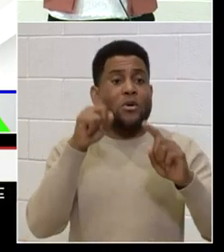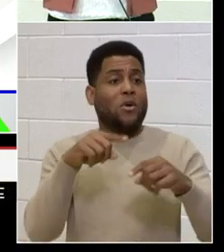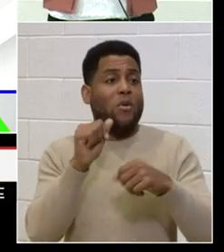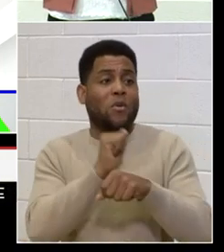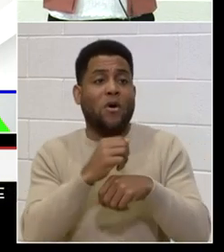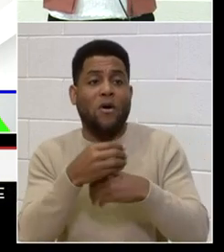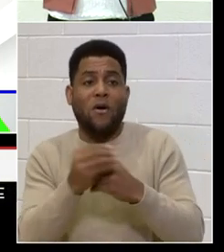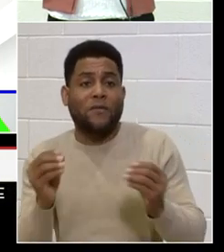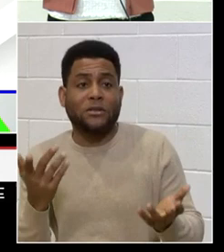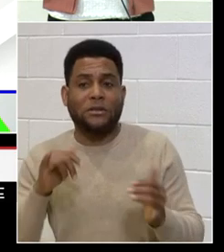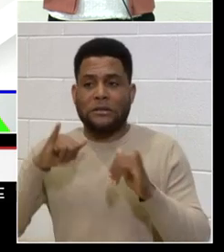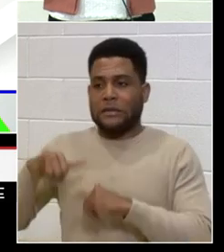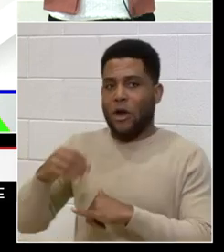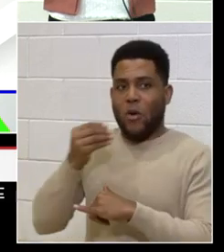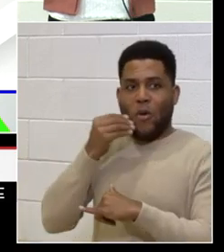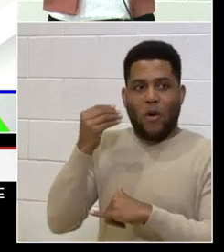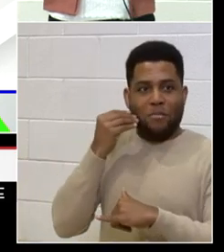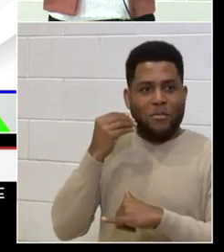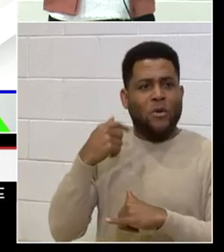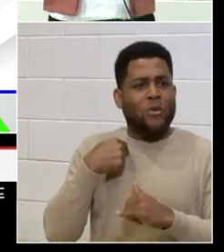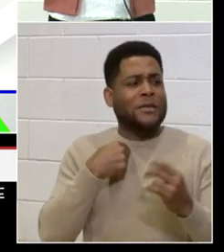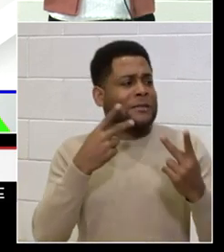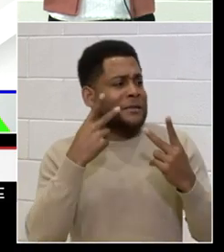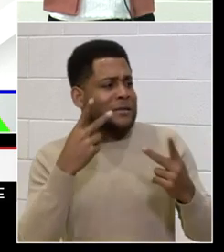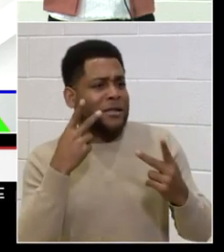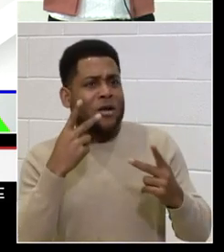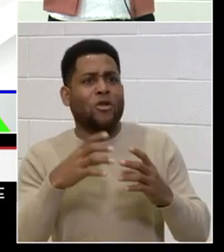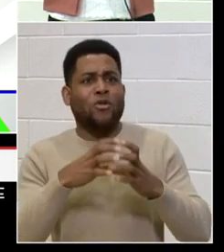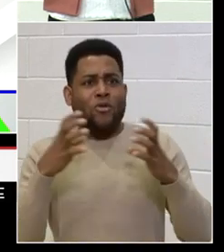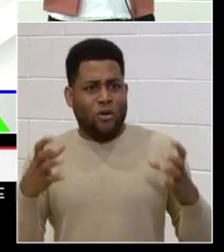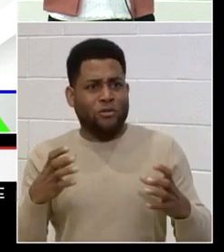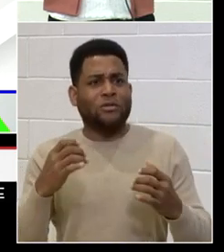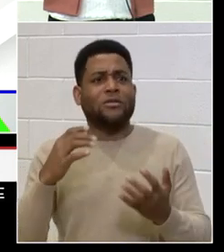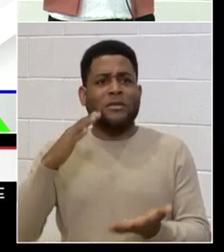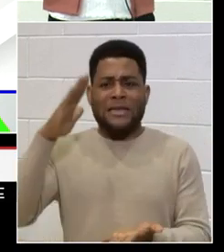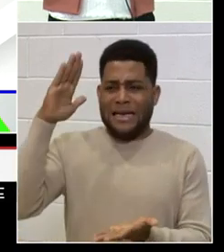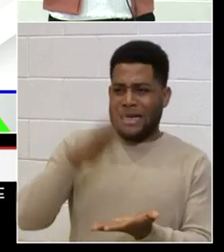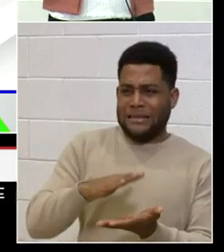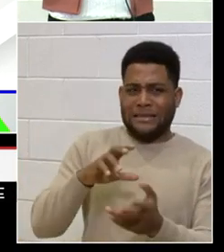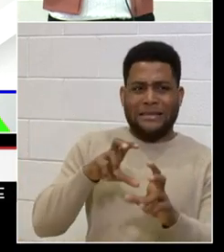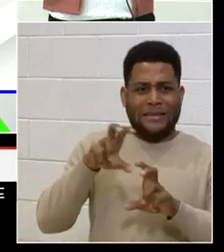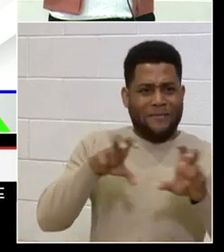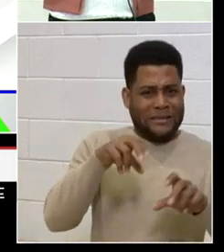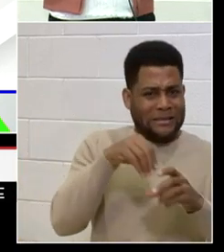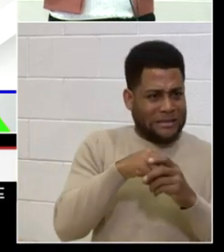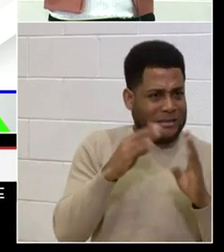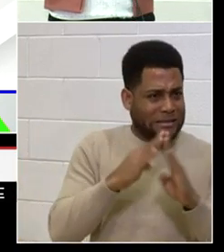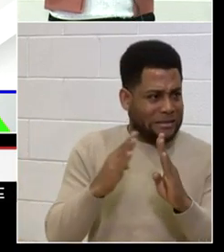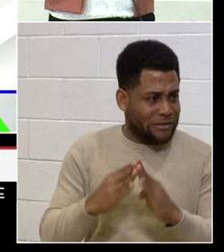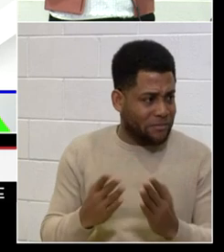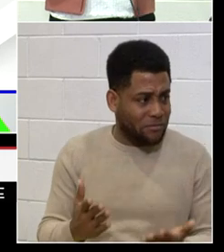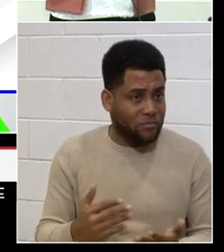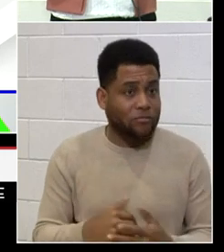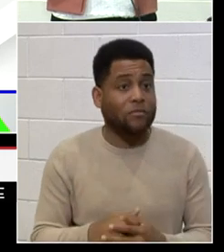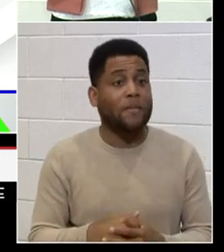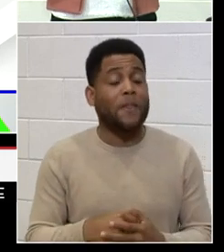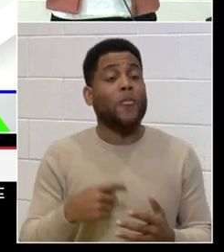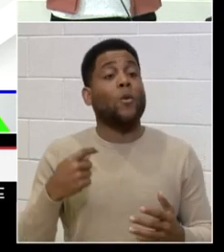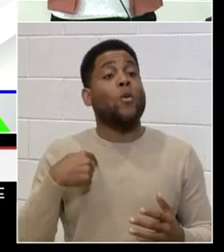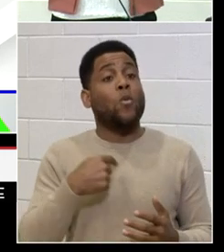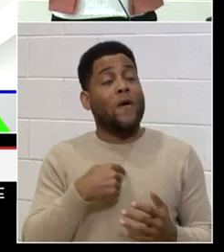also seeing the end of a historic amount of federal funding that has come to the city to support us through the COVID-19